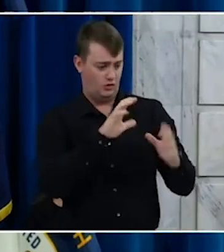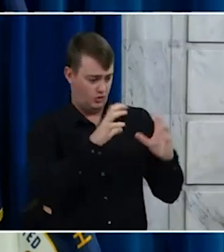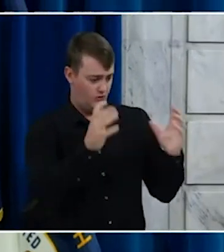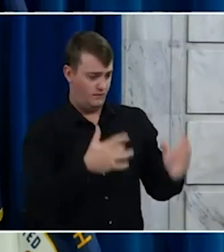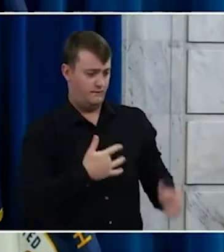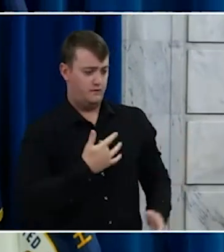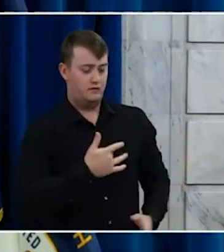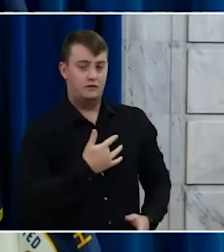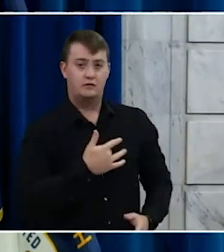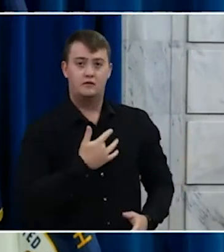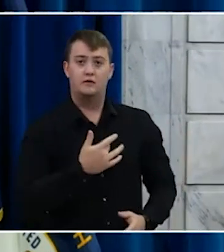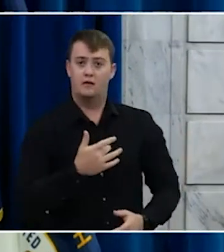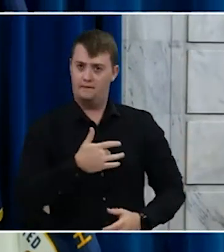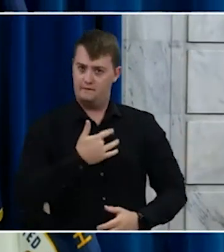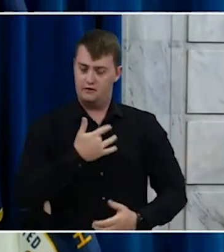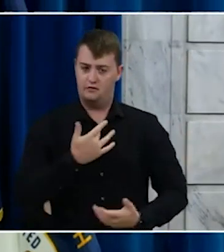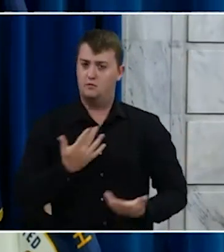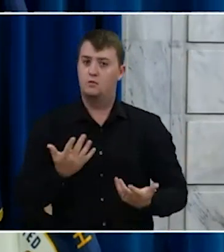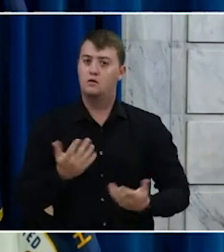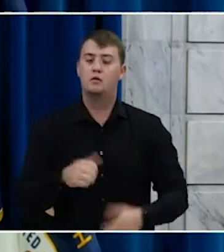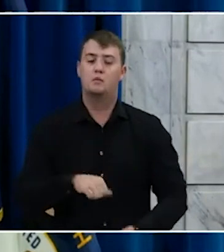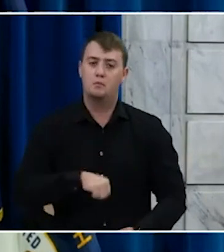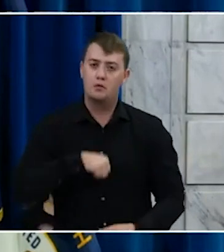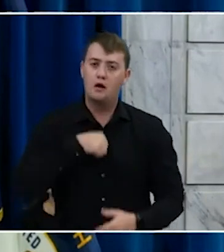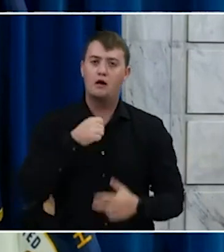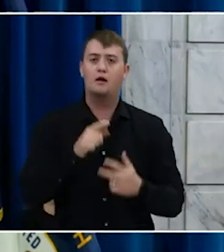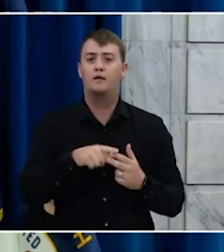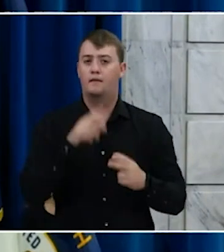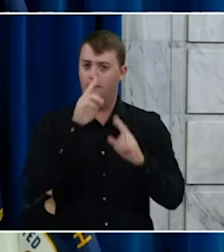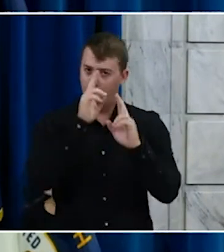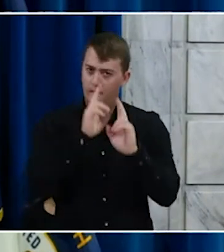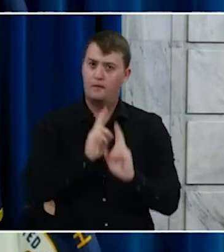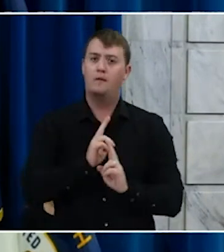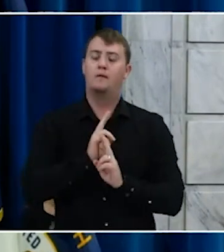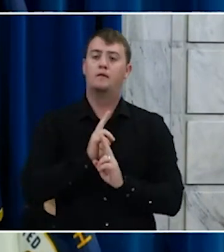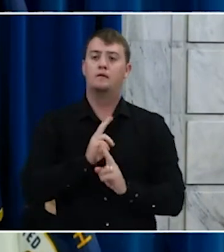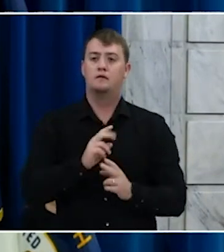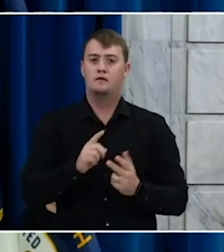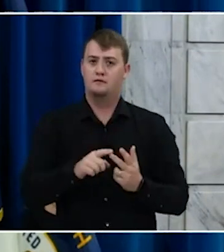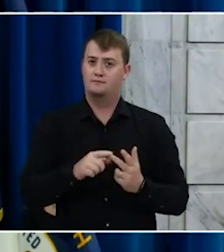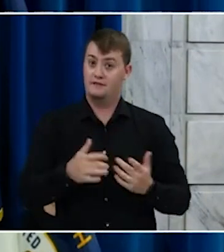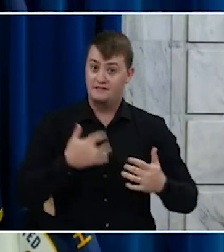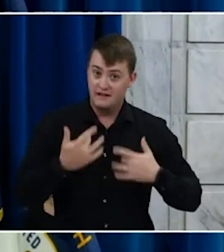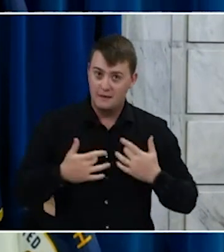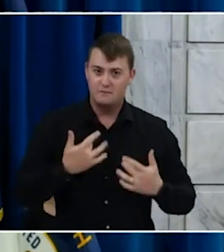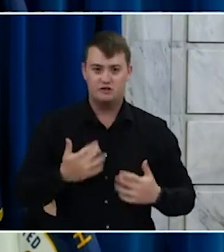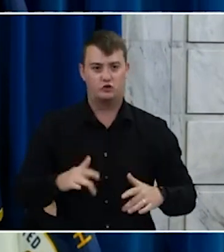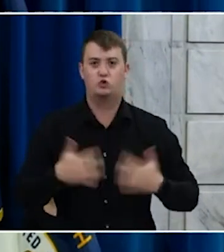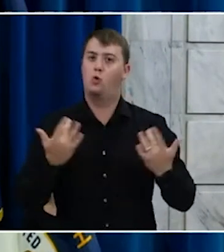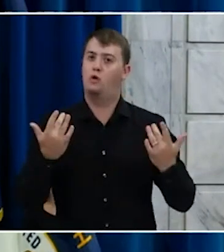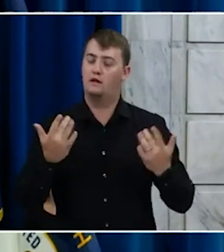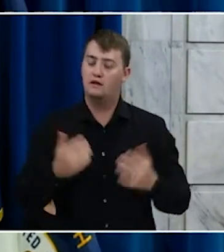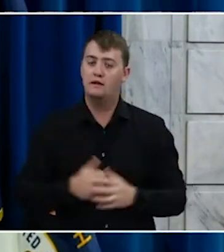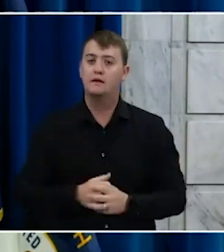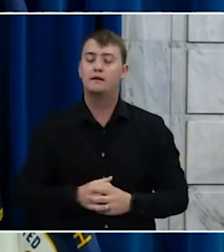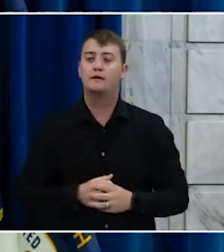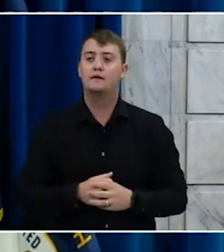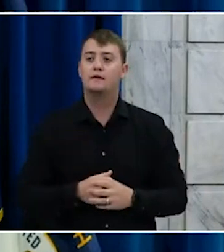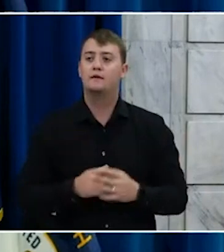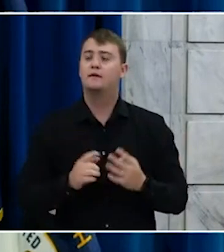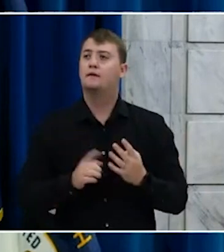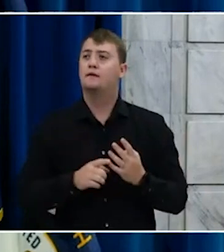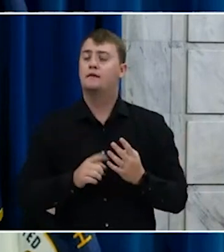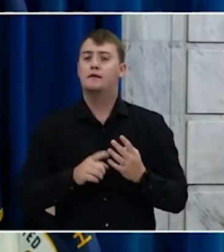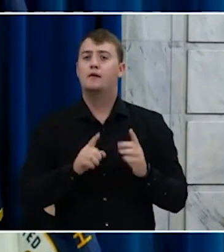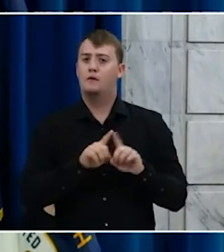feelings. It brings feelings of pride, of honor, of excitement and joy. It also brings